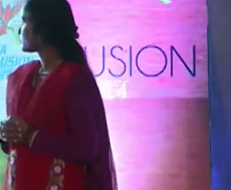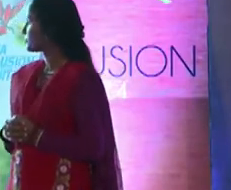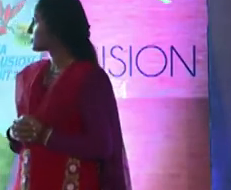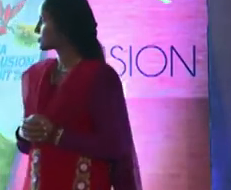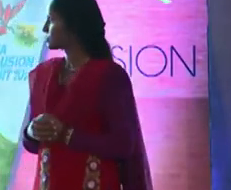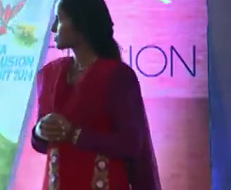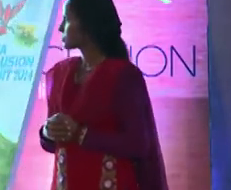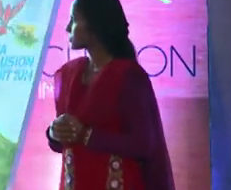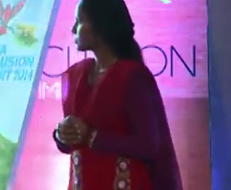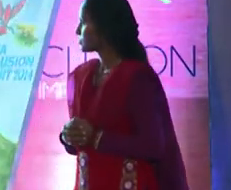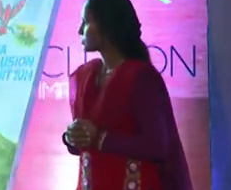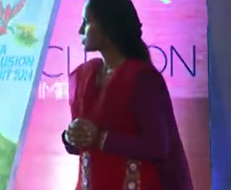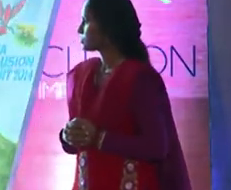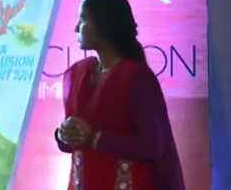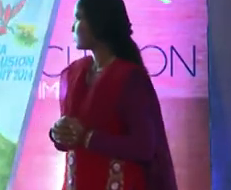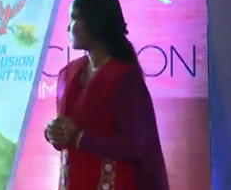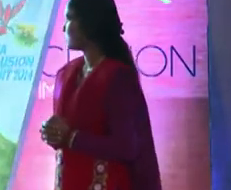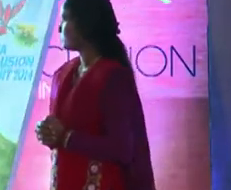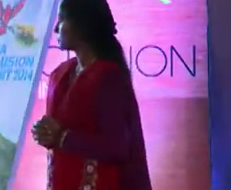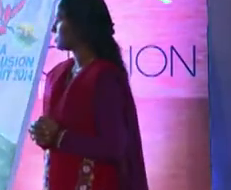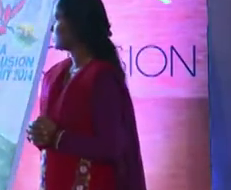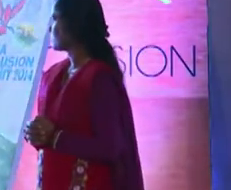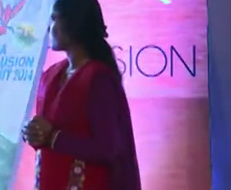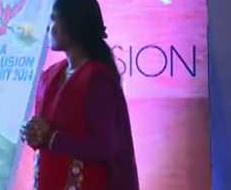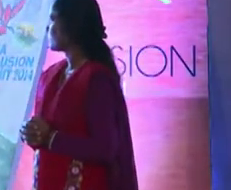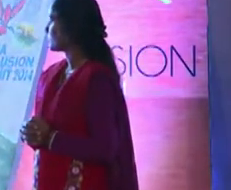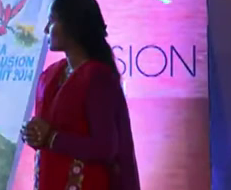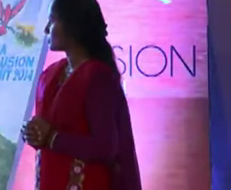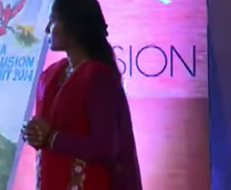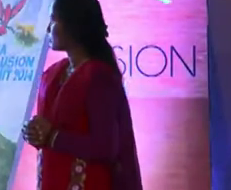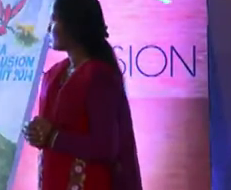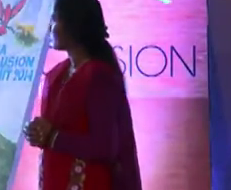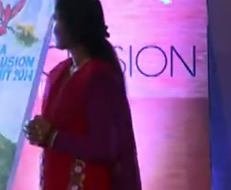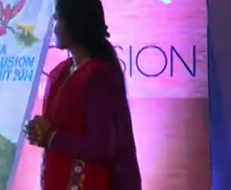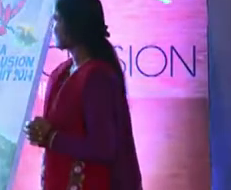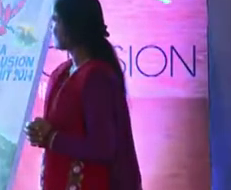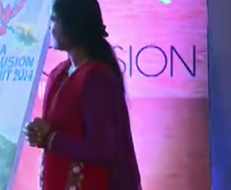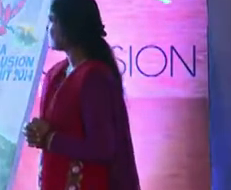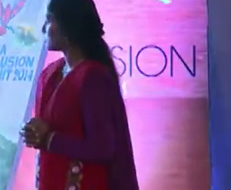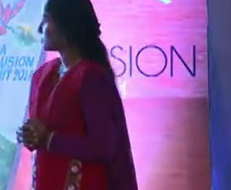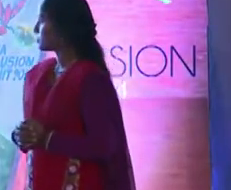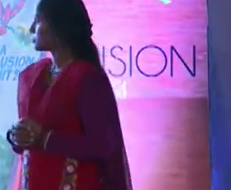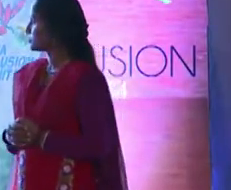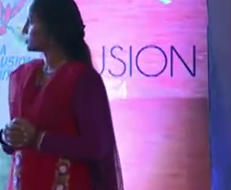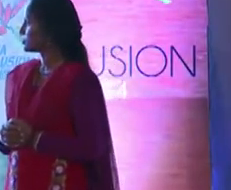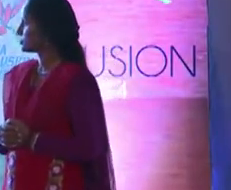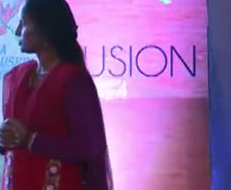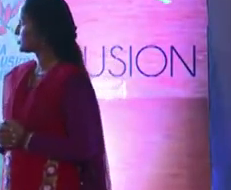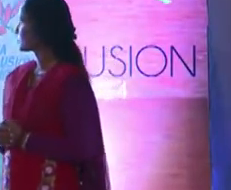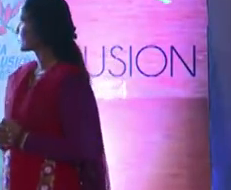Not going forward. Next. Can somebody help me? Yeah. It's it